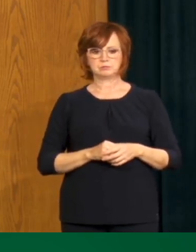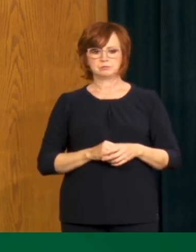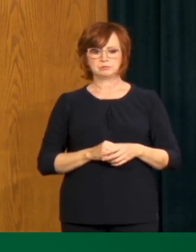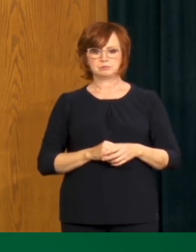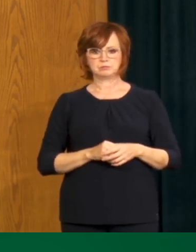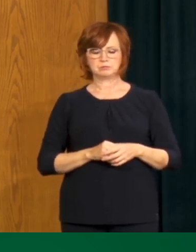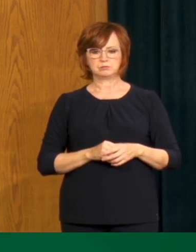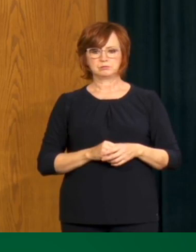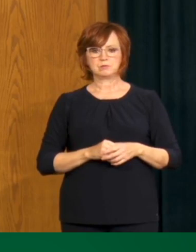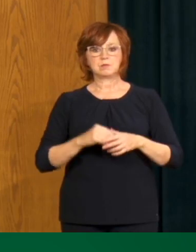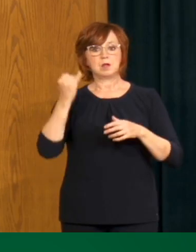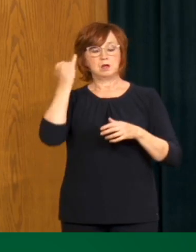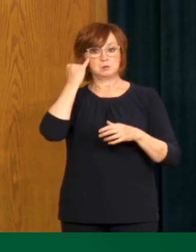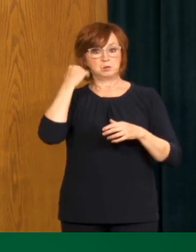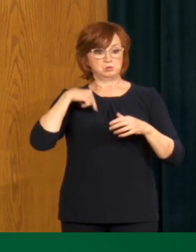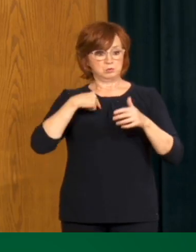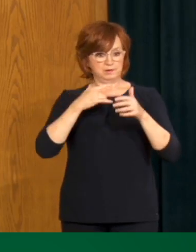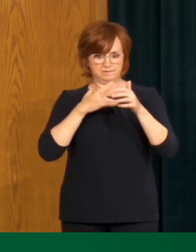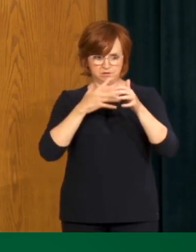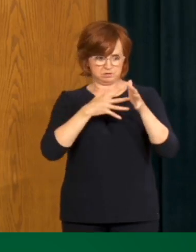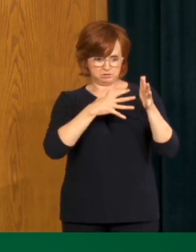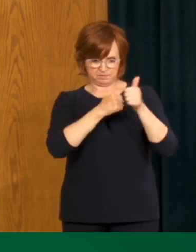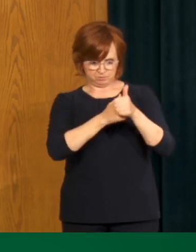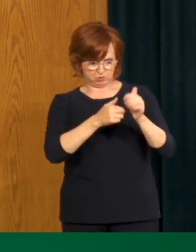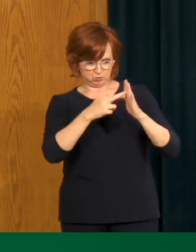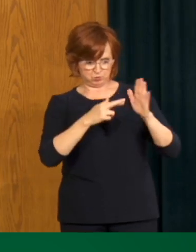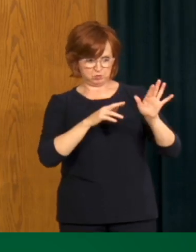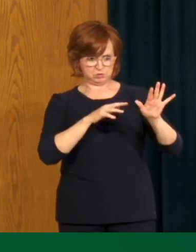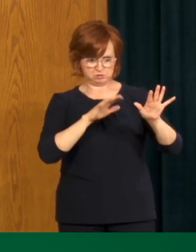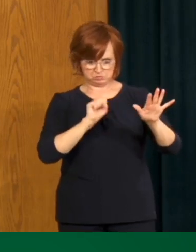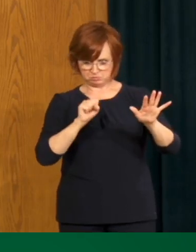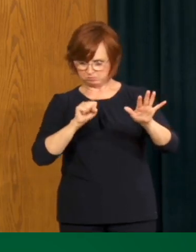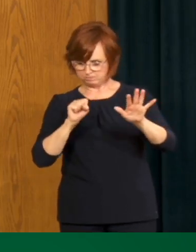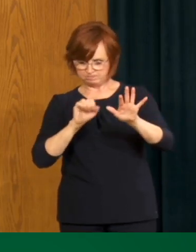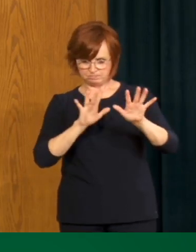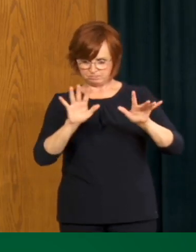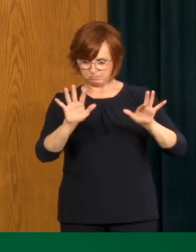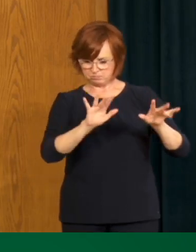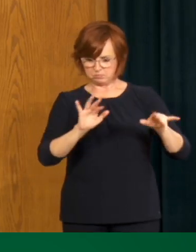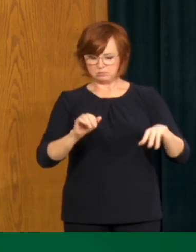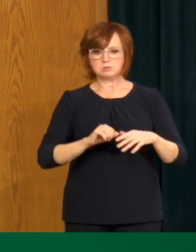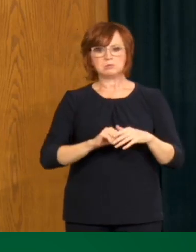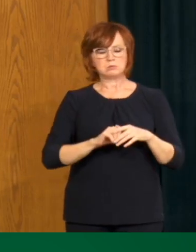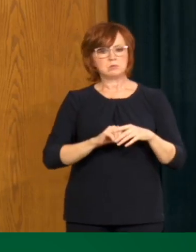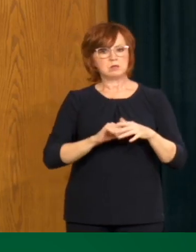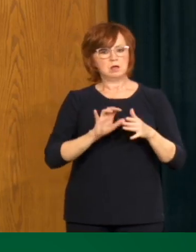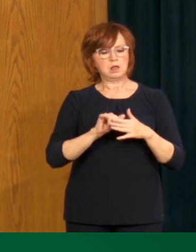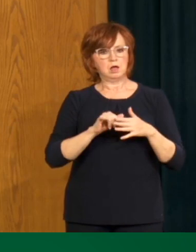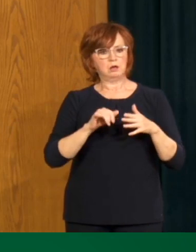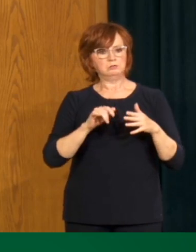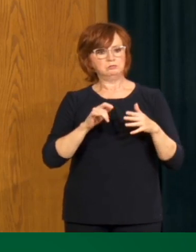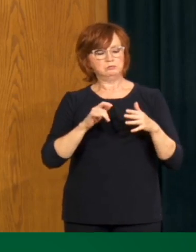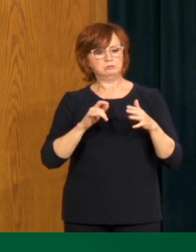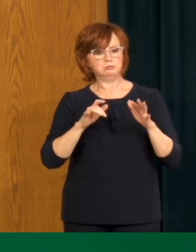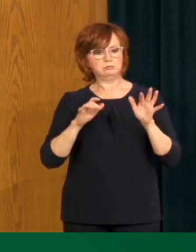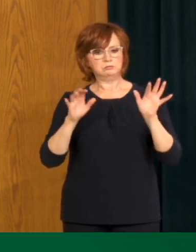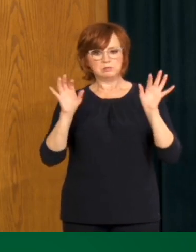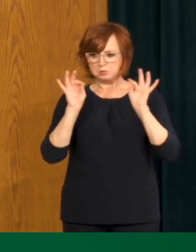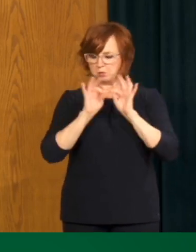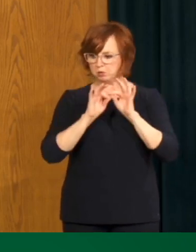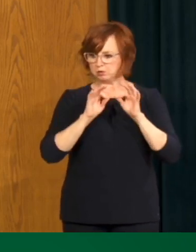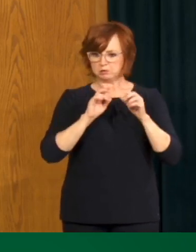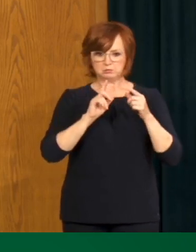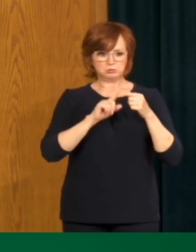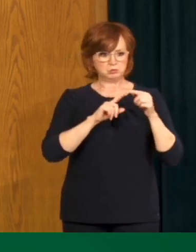are followed, are fairly safe, and obviously, there's a big desire to engage in some of those. So,